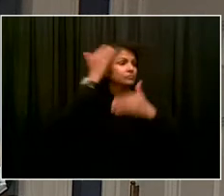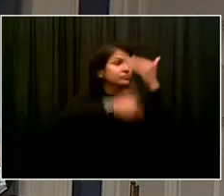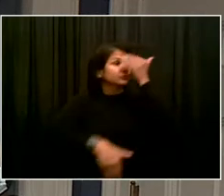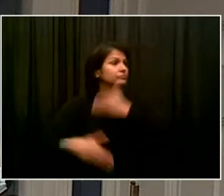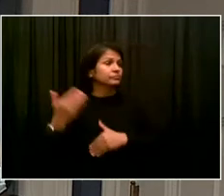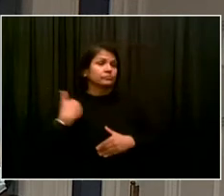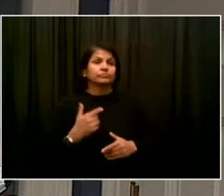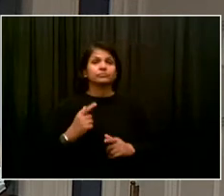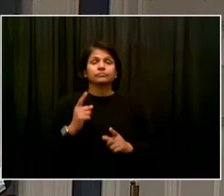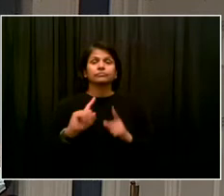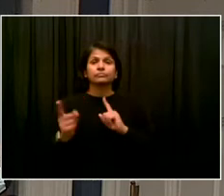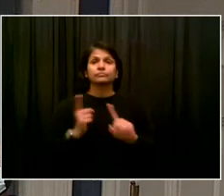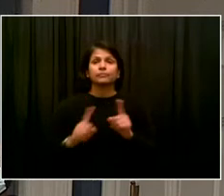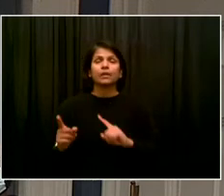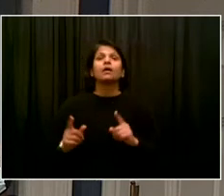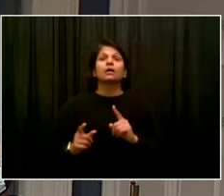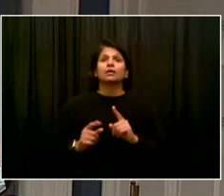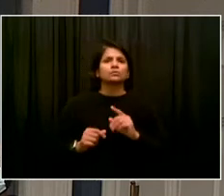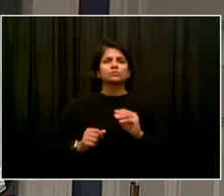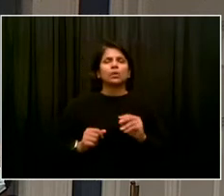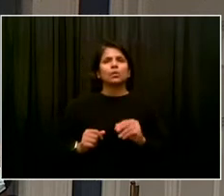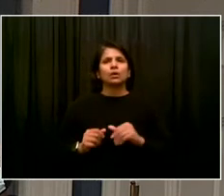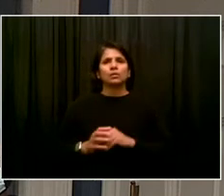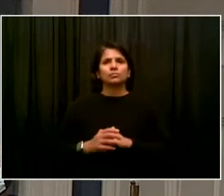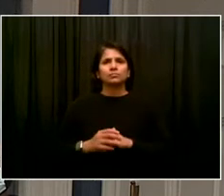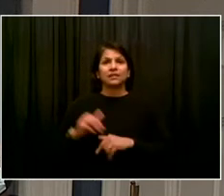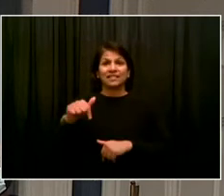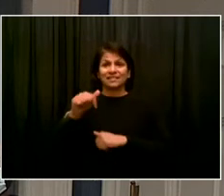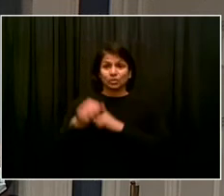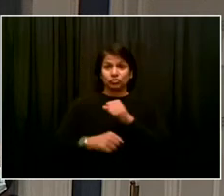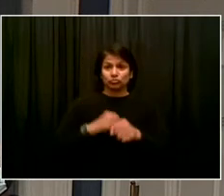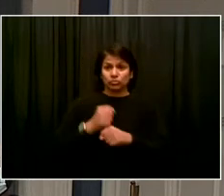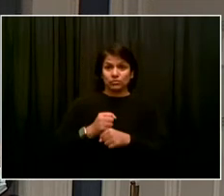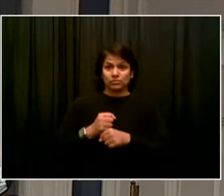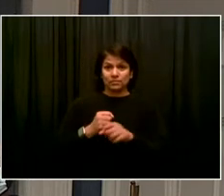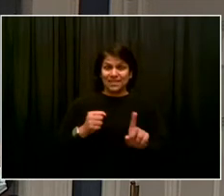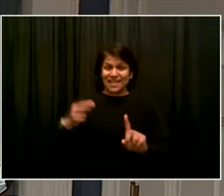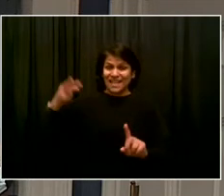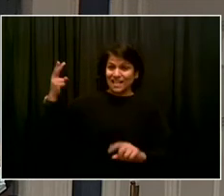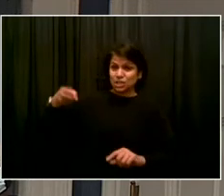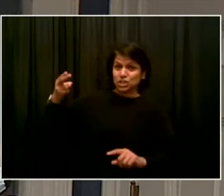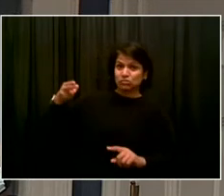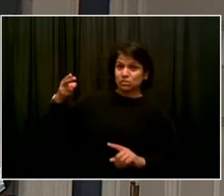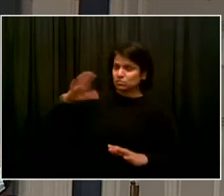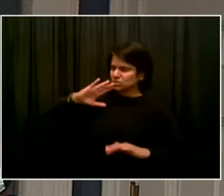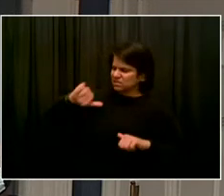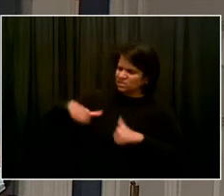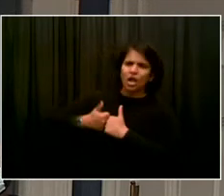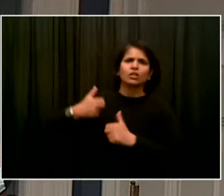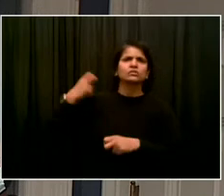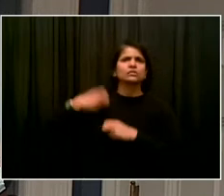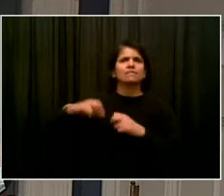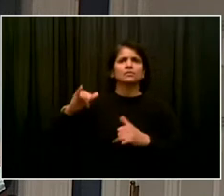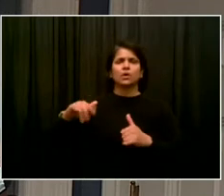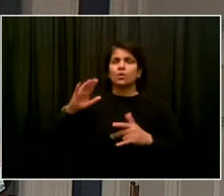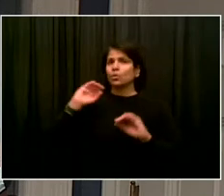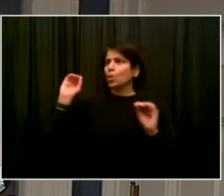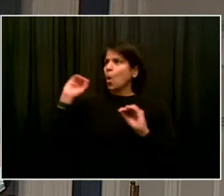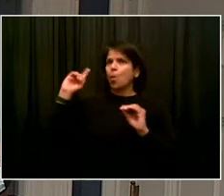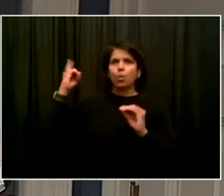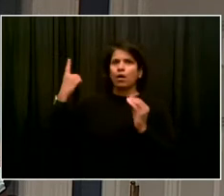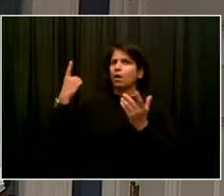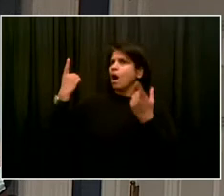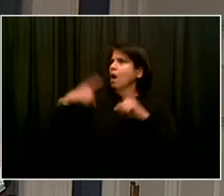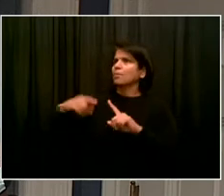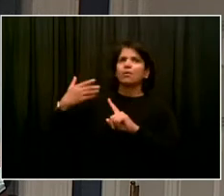historic challenges, and this year there was not a single incident. That's absolutely. And that was because of crisis management system, Cure